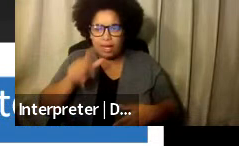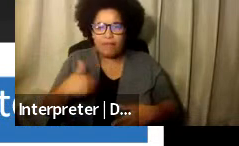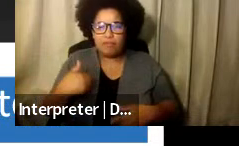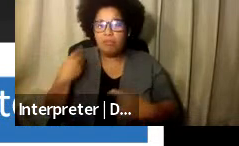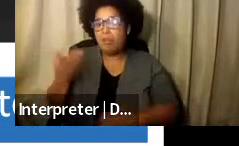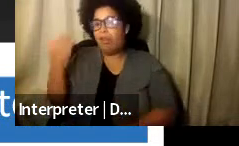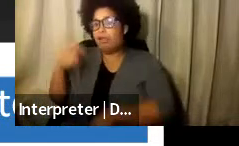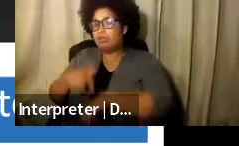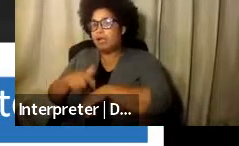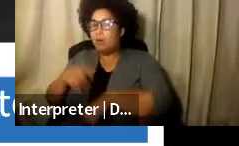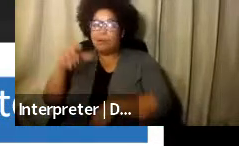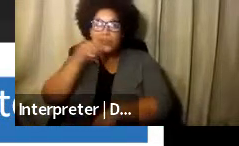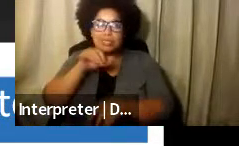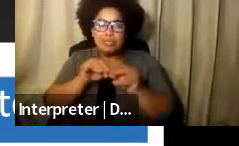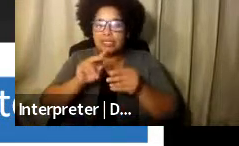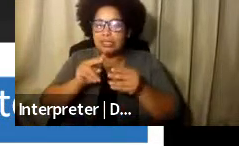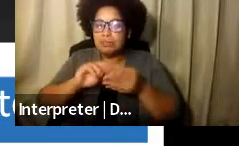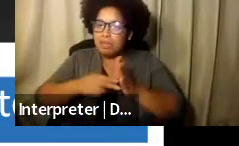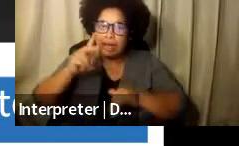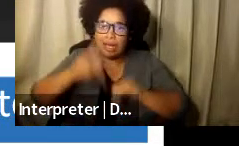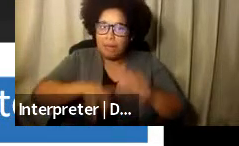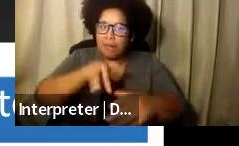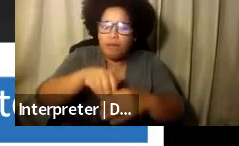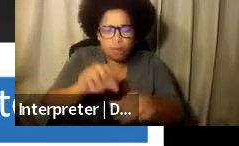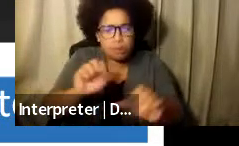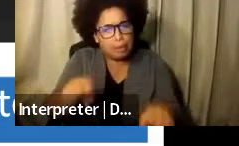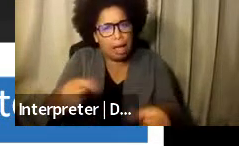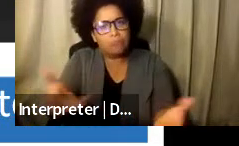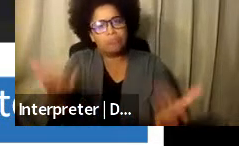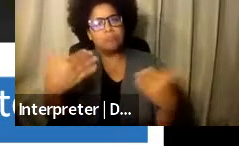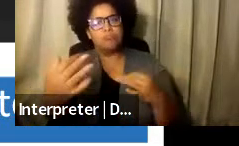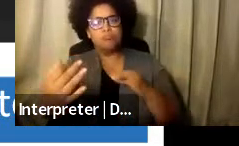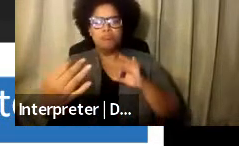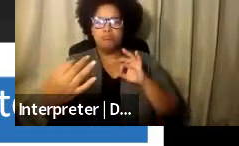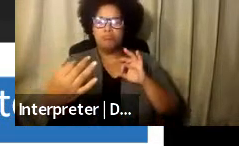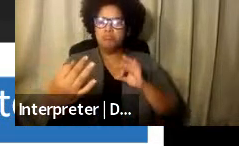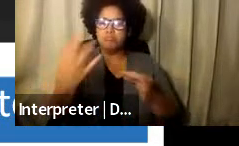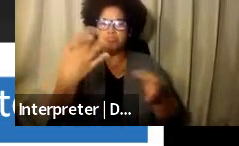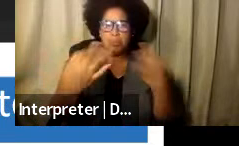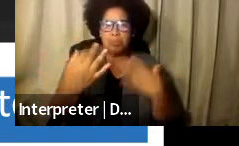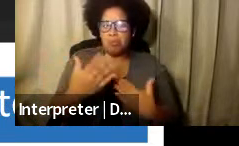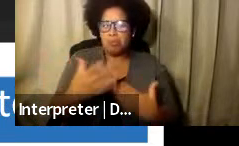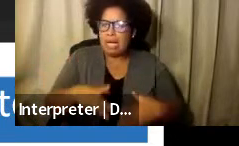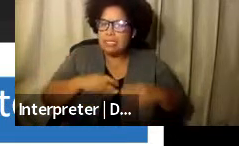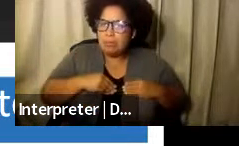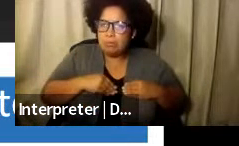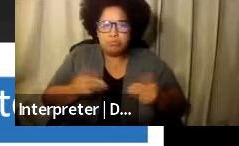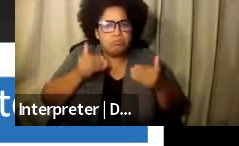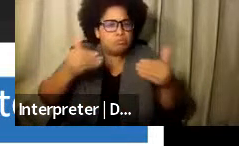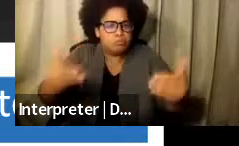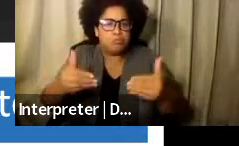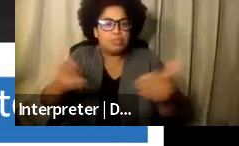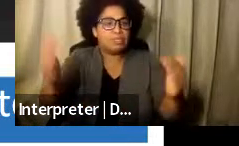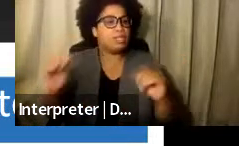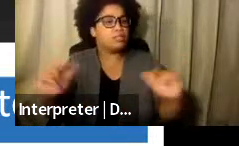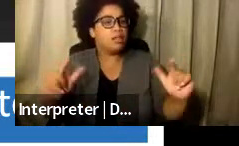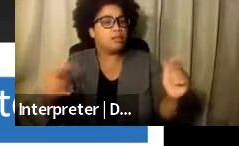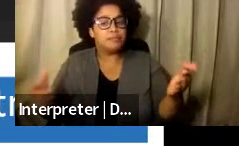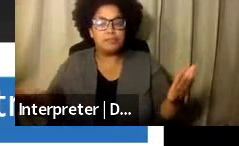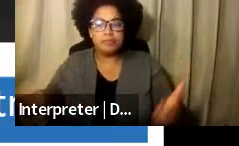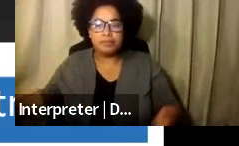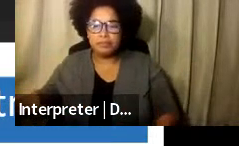here last time to participate in this, but why don't we go to the next slide then?